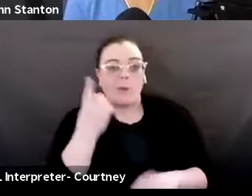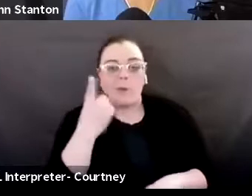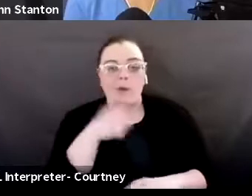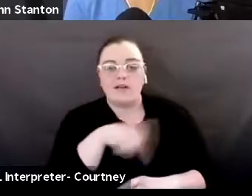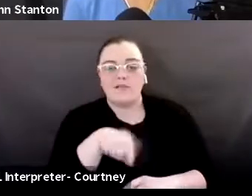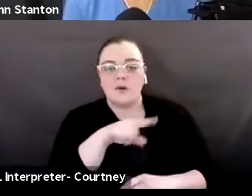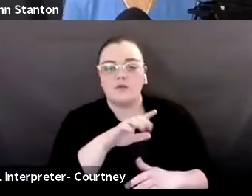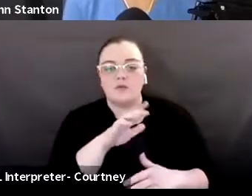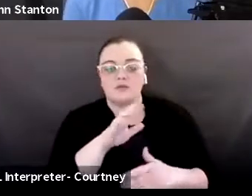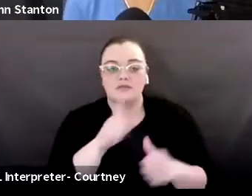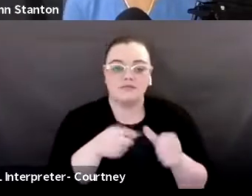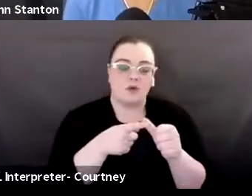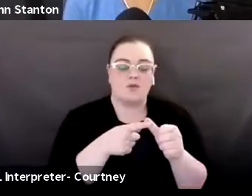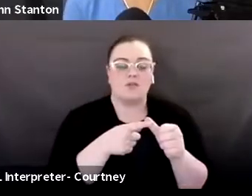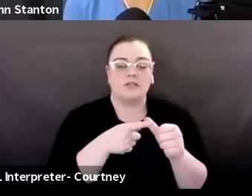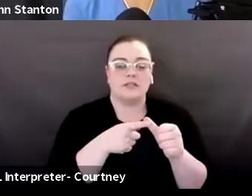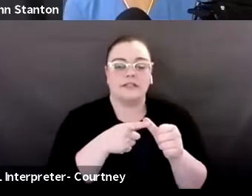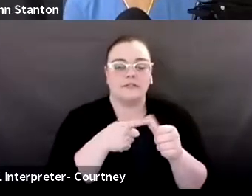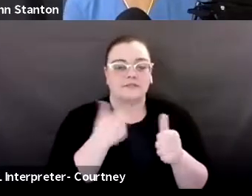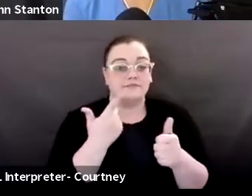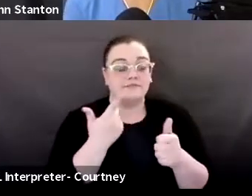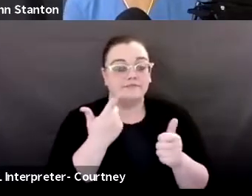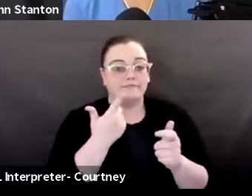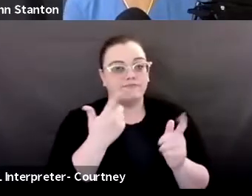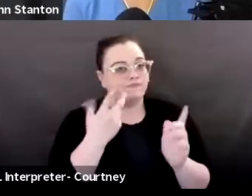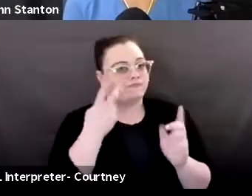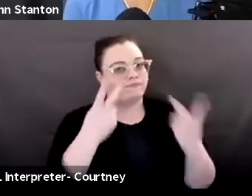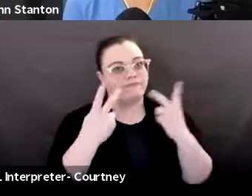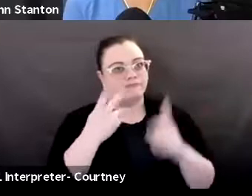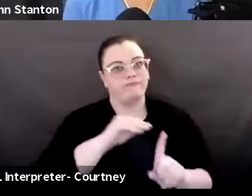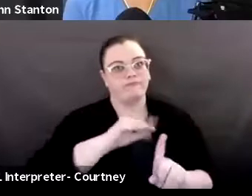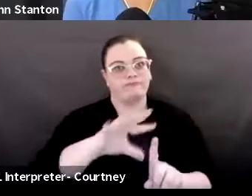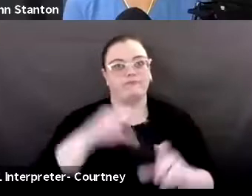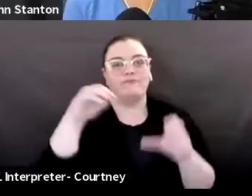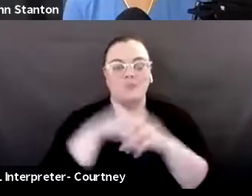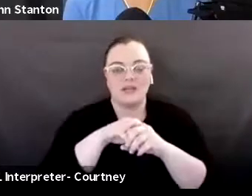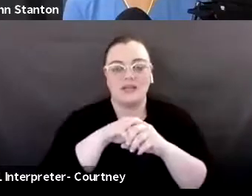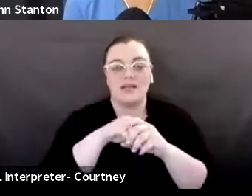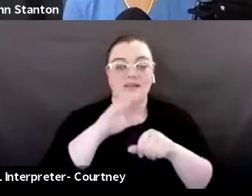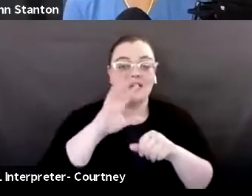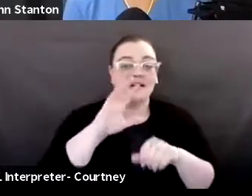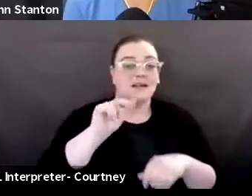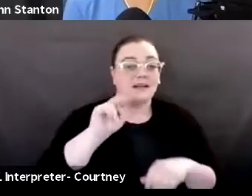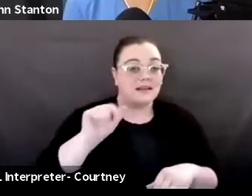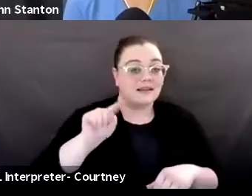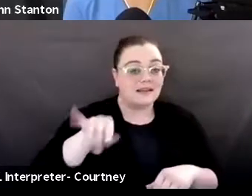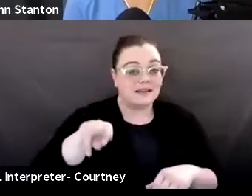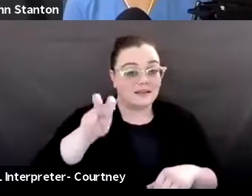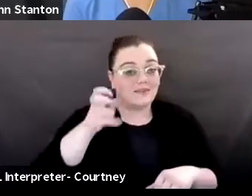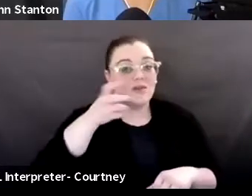the first portrayals of a a Native woman carrying a